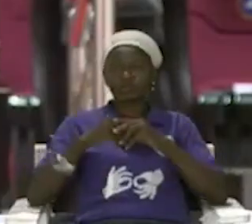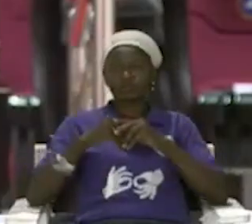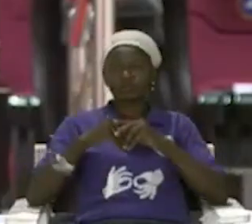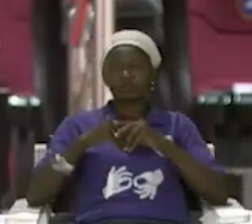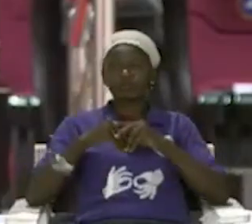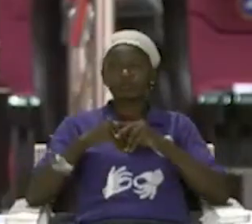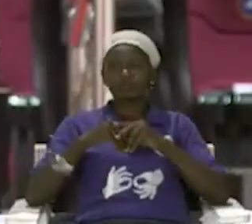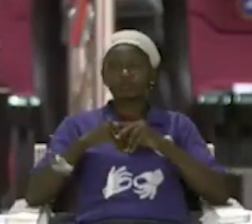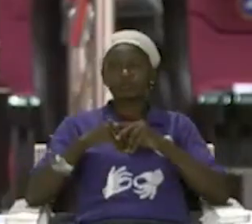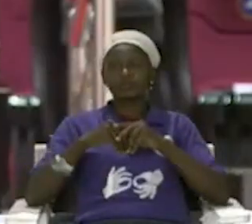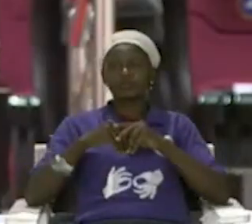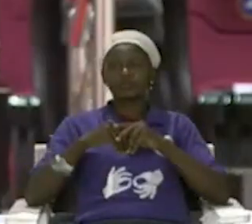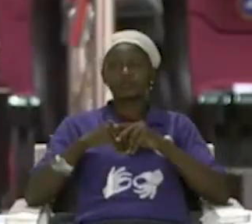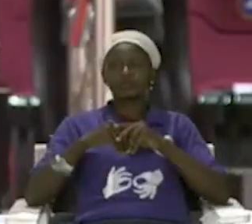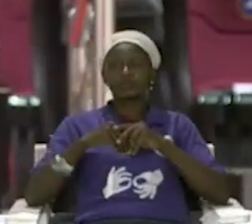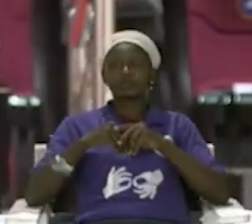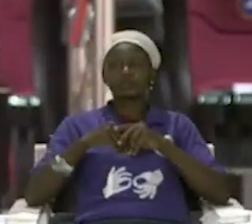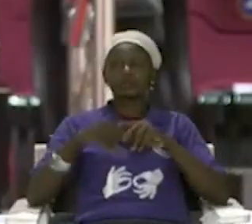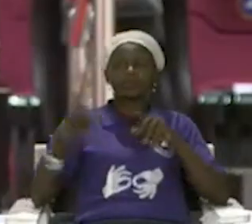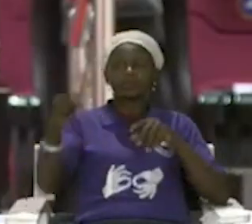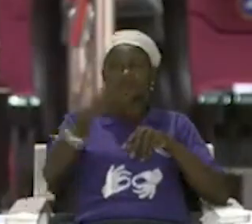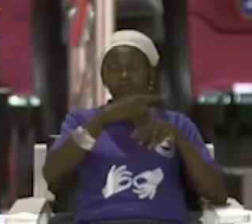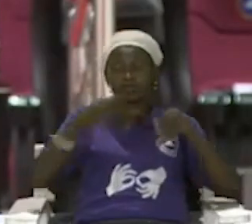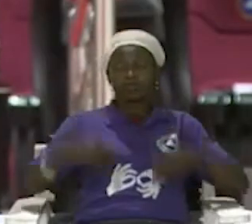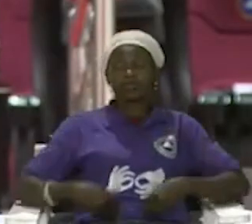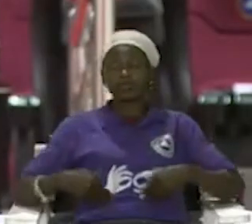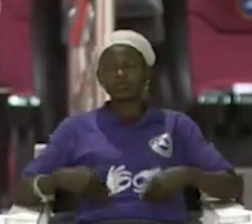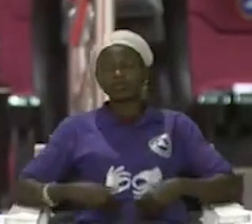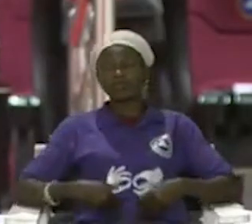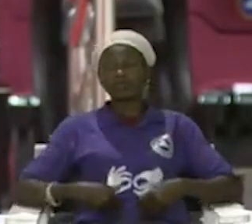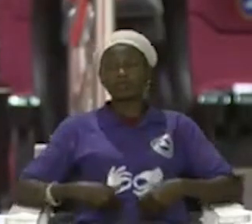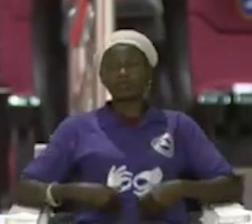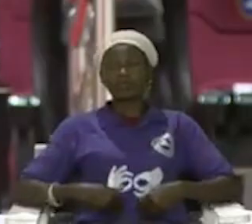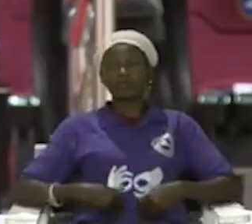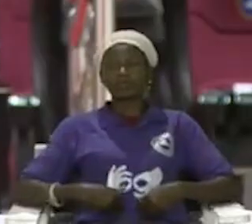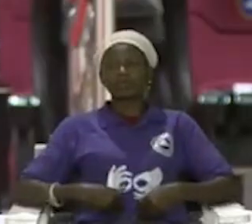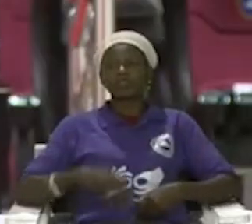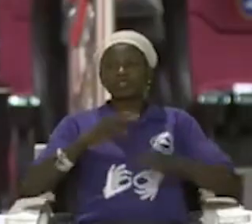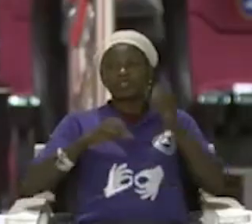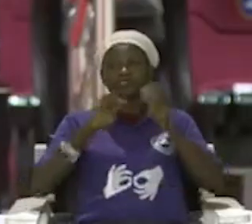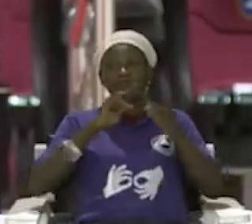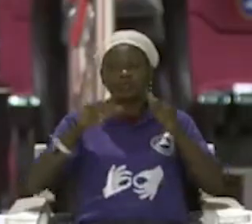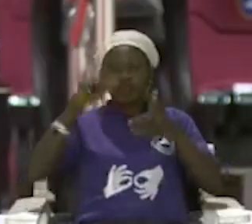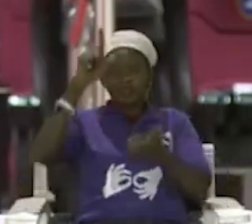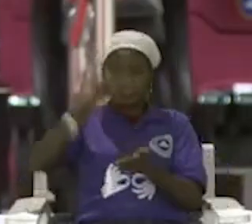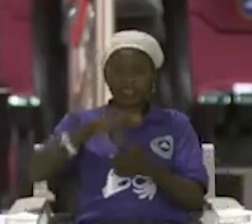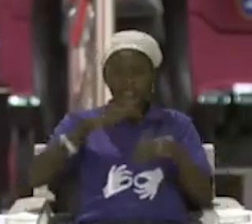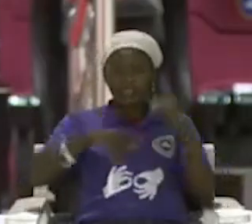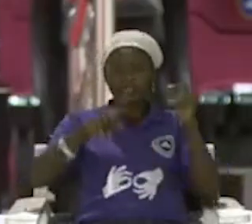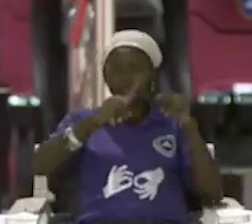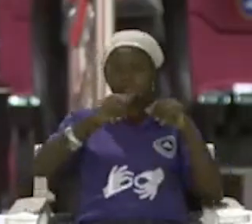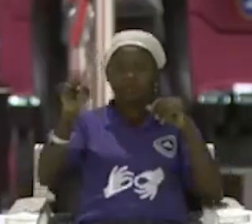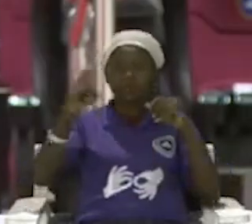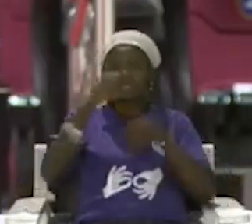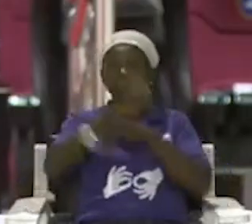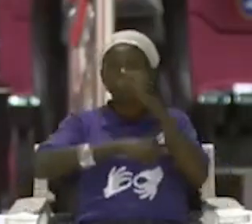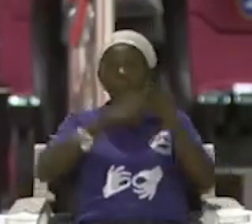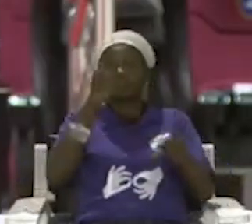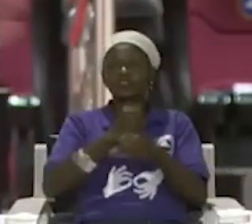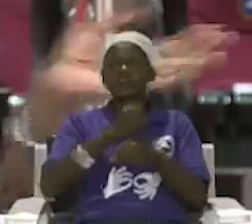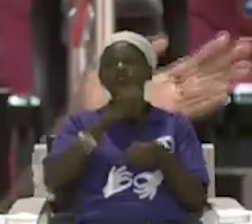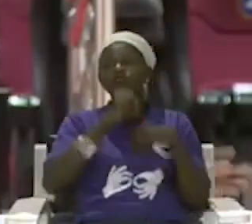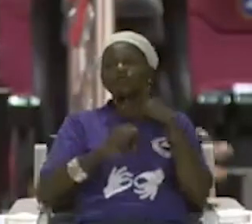And you are a youth if you are less than 100 years old.